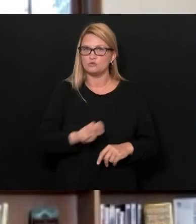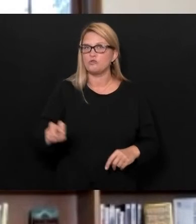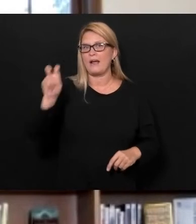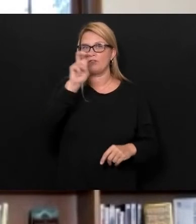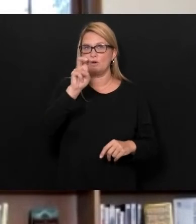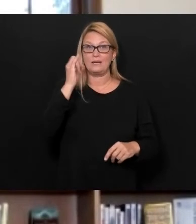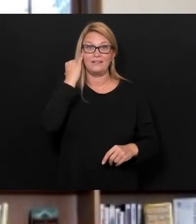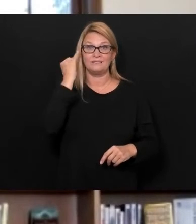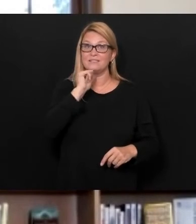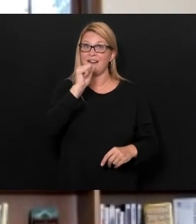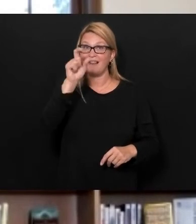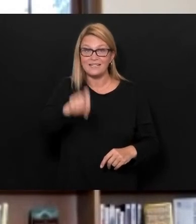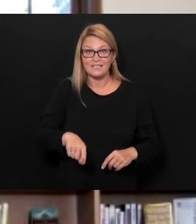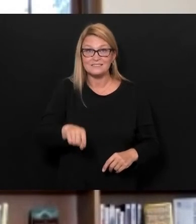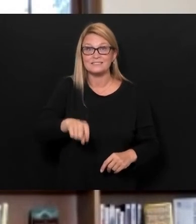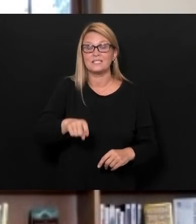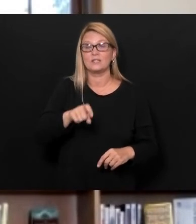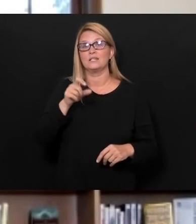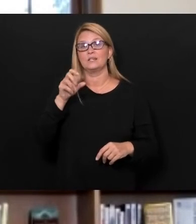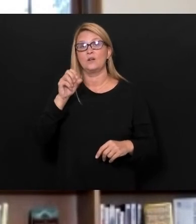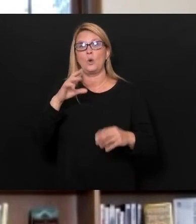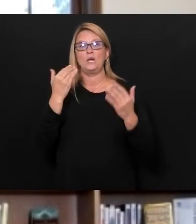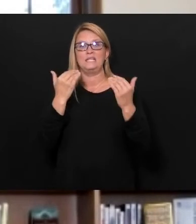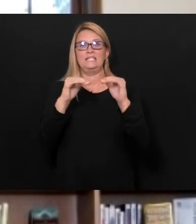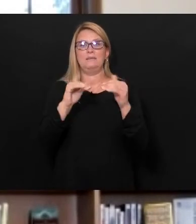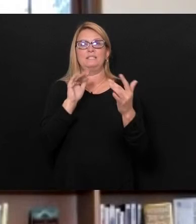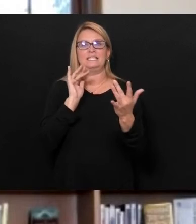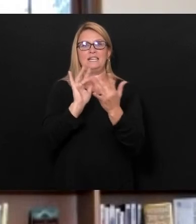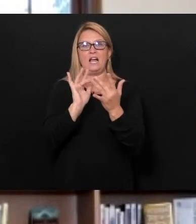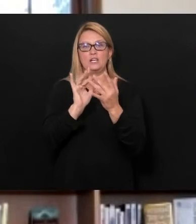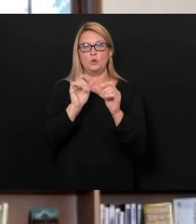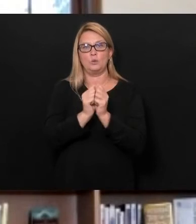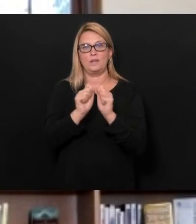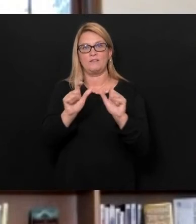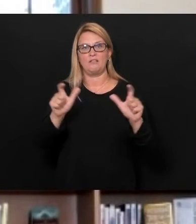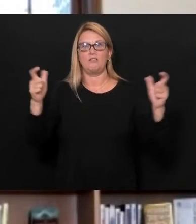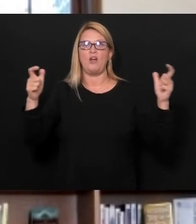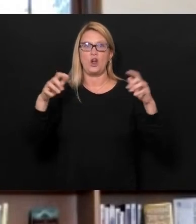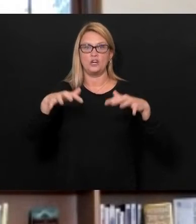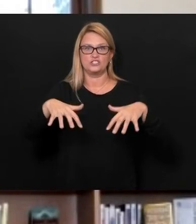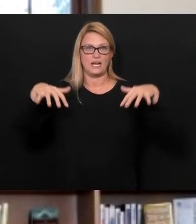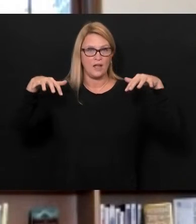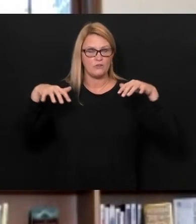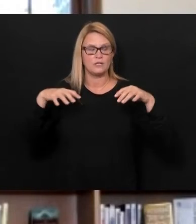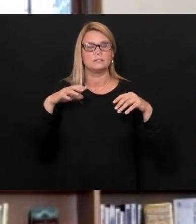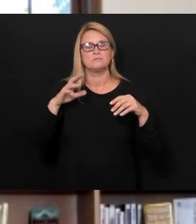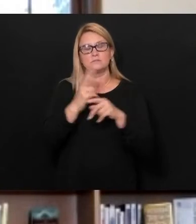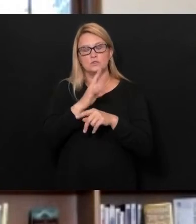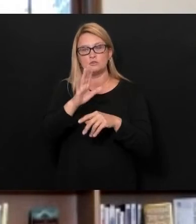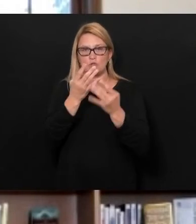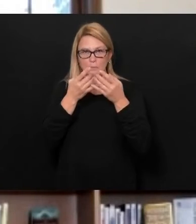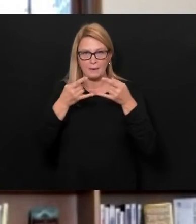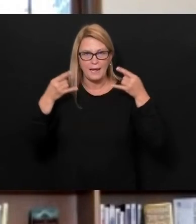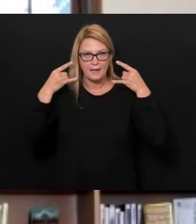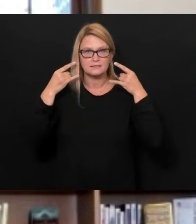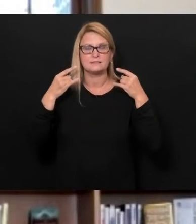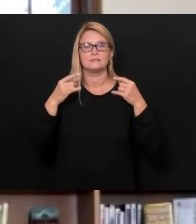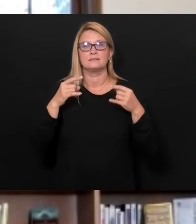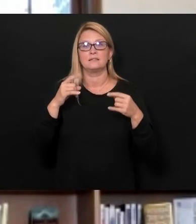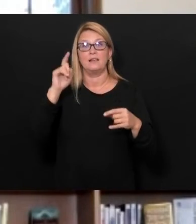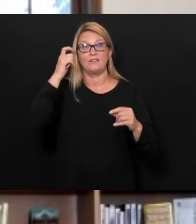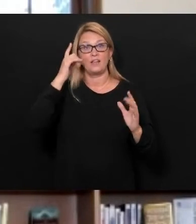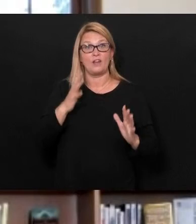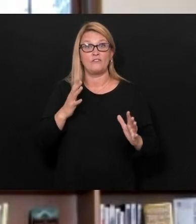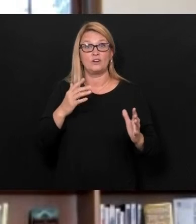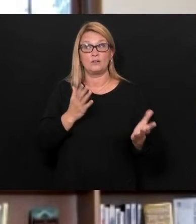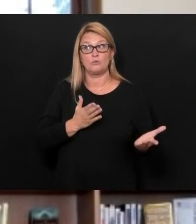do not have to, or to maintain, you know, limited contact with large gatherings and to wear their masks. But the governor did mention some recommendations